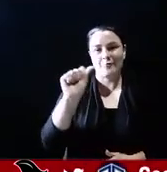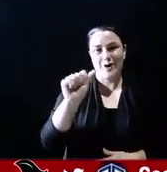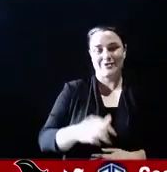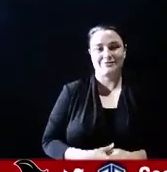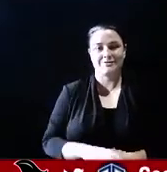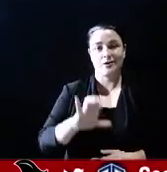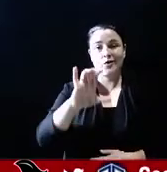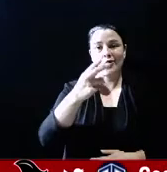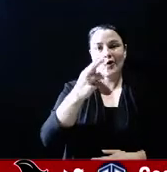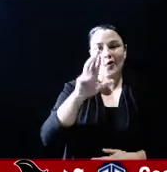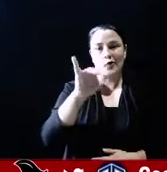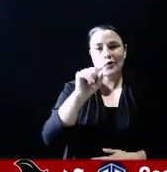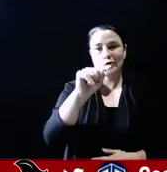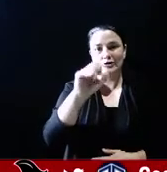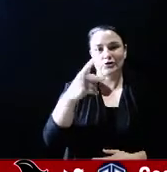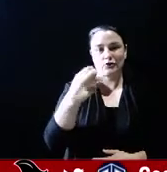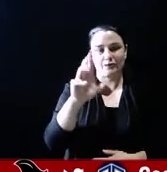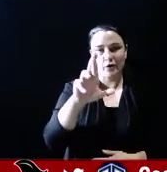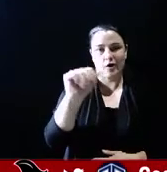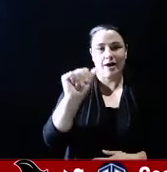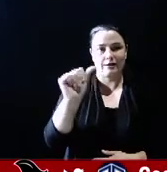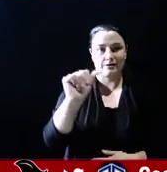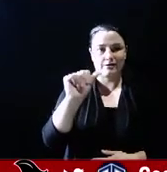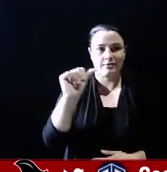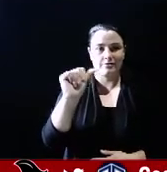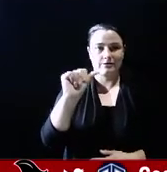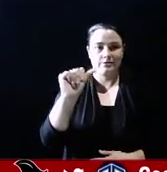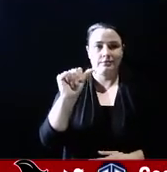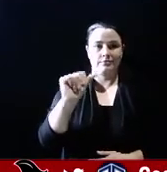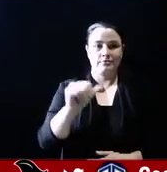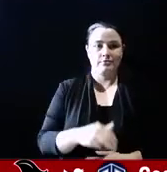Christopher Alejandro Alvarez Salazar.